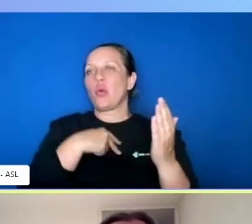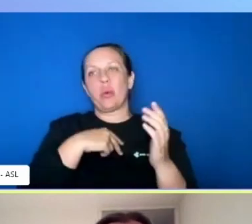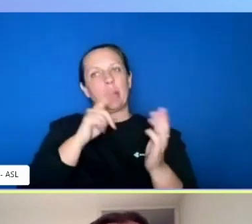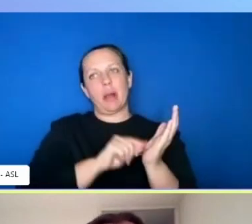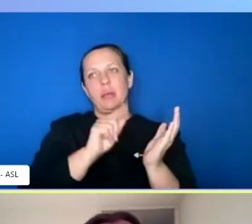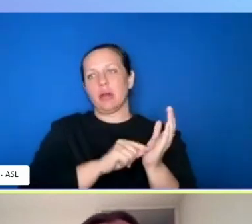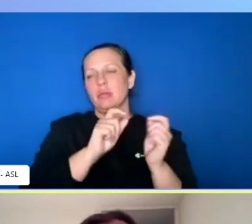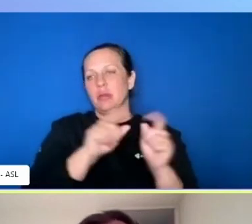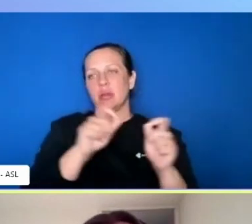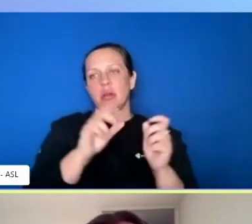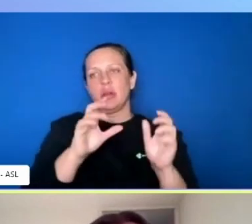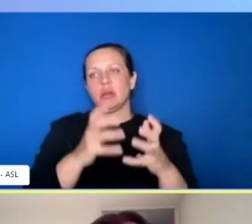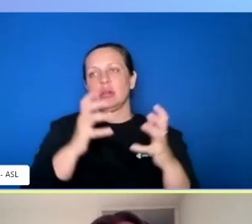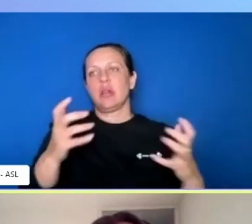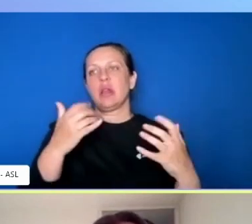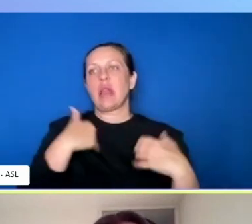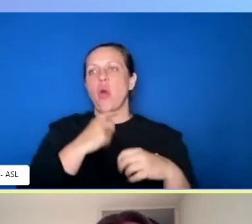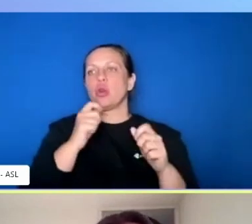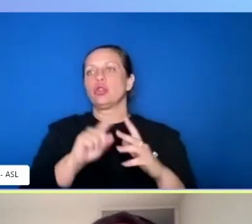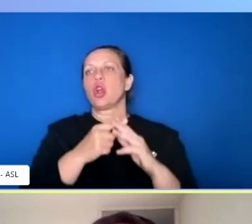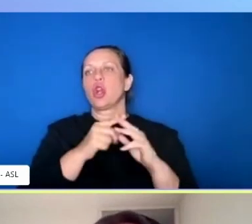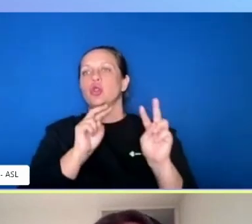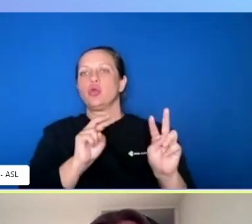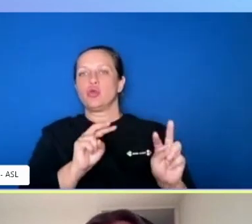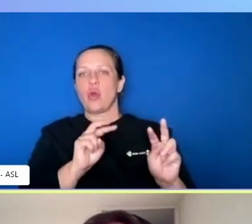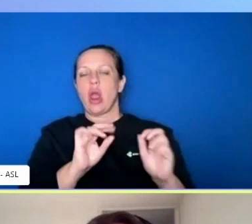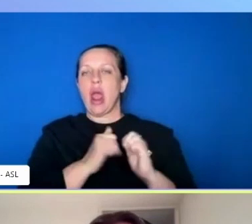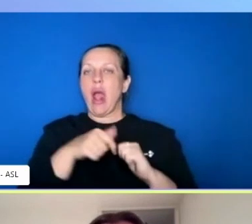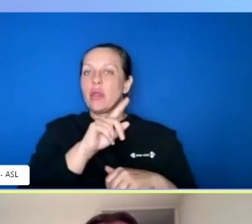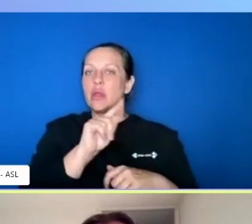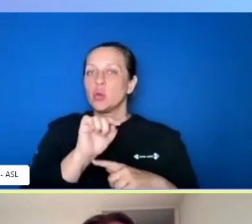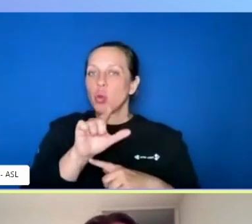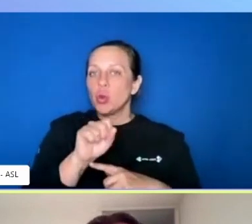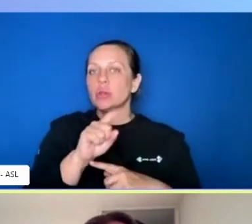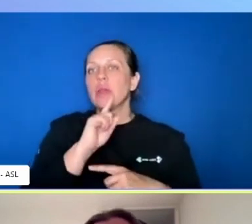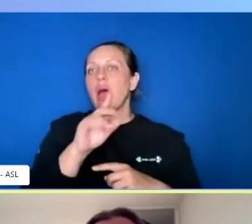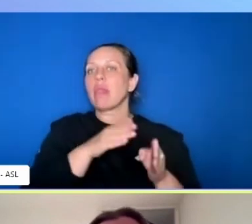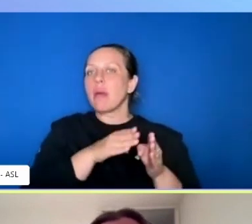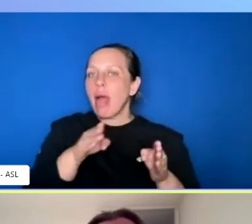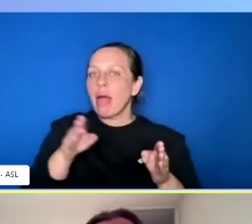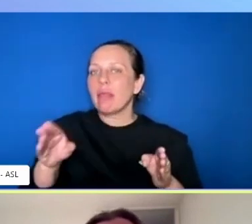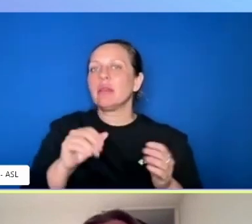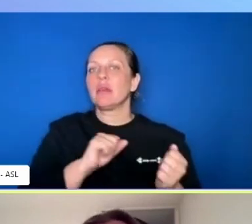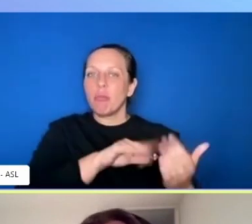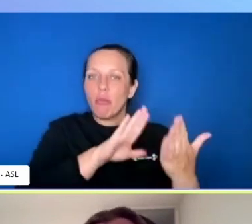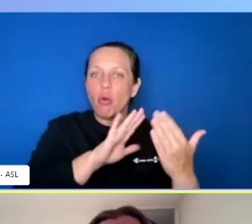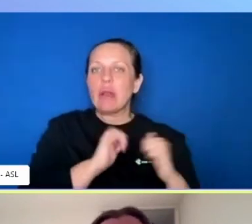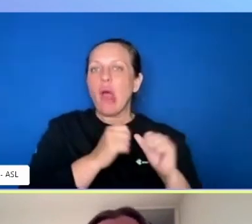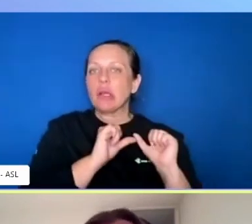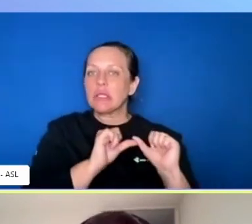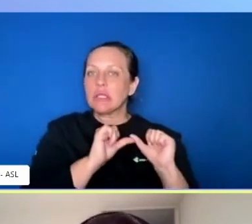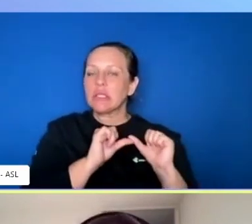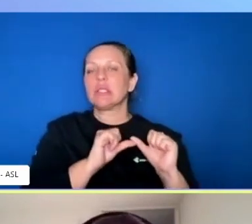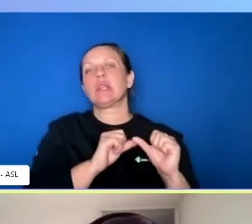we are now starting to track how these tools and methodologies, how consistent they are, and what rules they